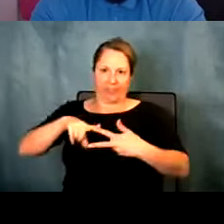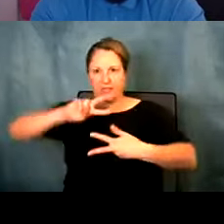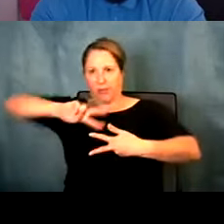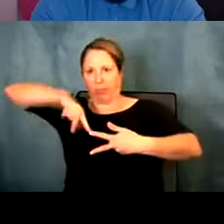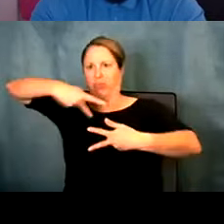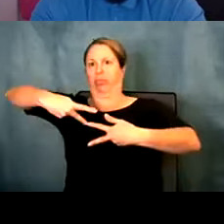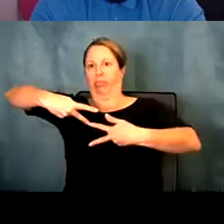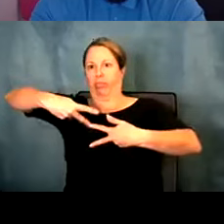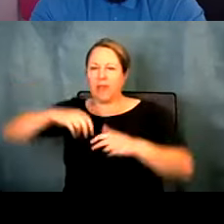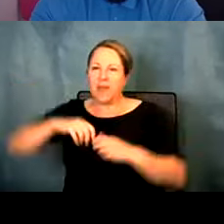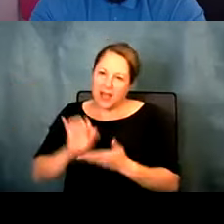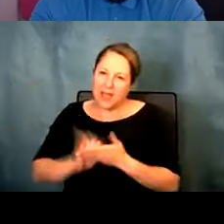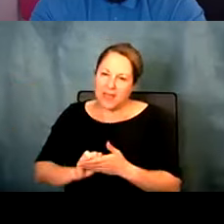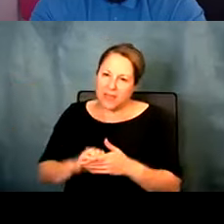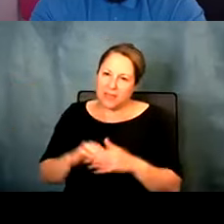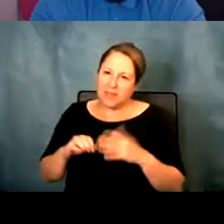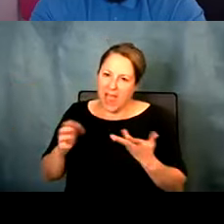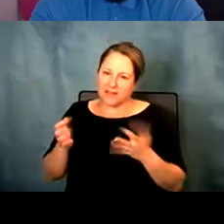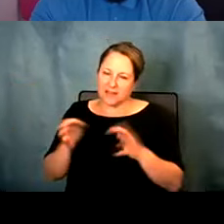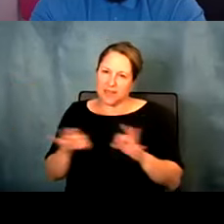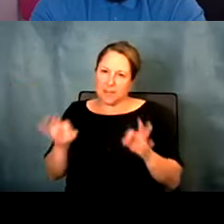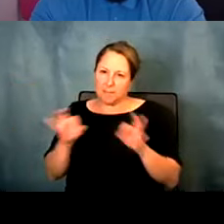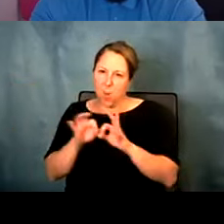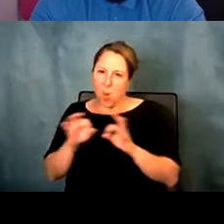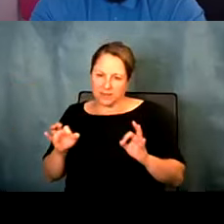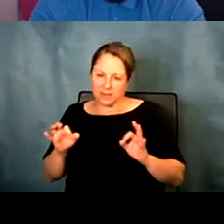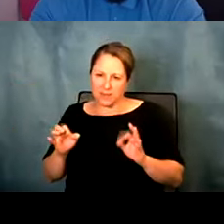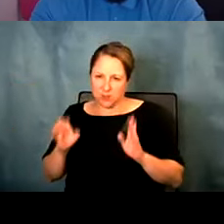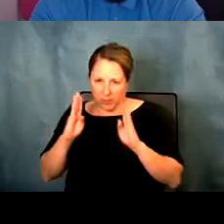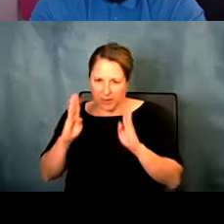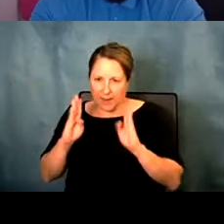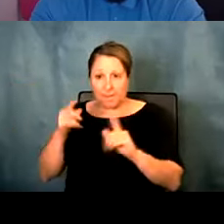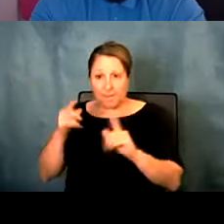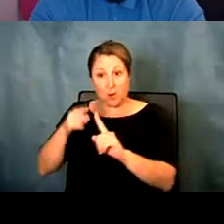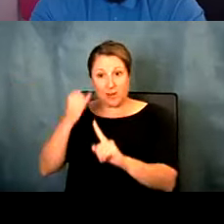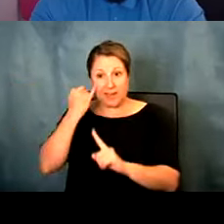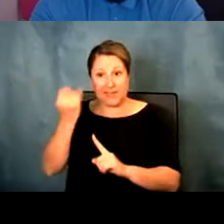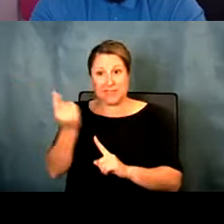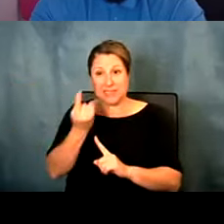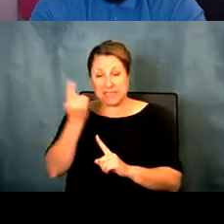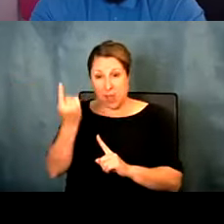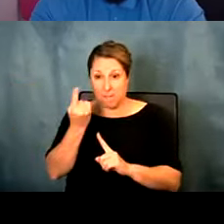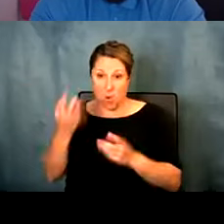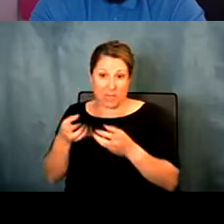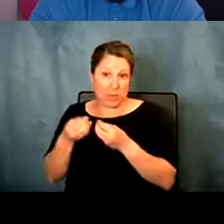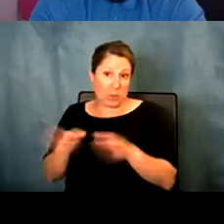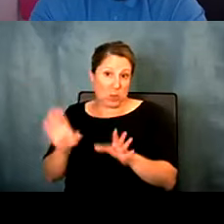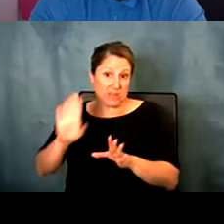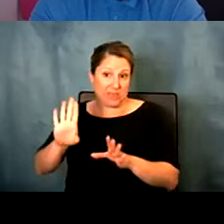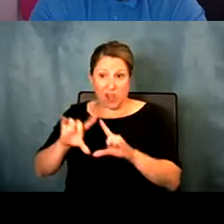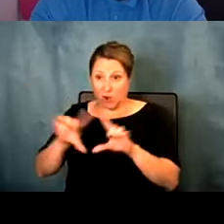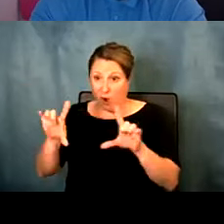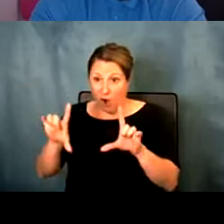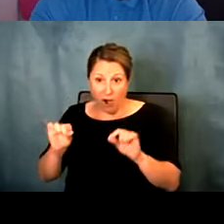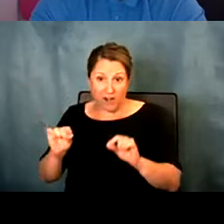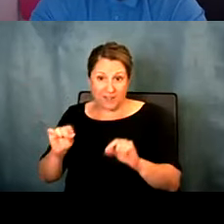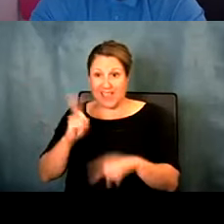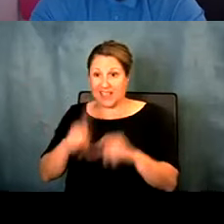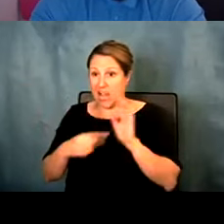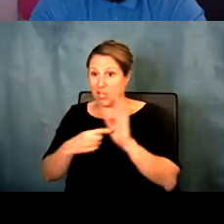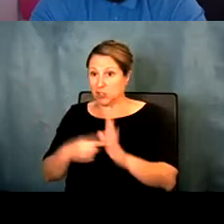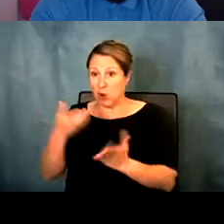think, is important to do. Particularly if people had lost their vaccine cards, things like that, to where they can't show proof,